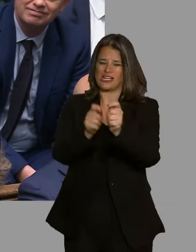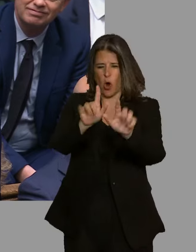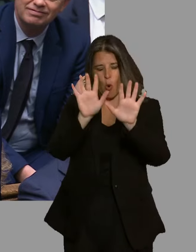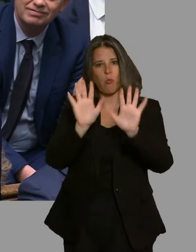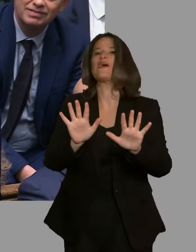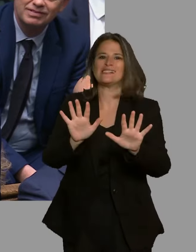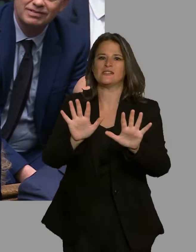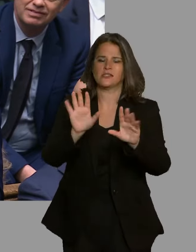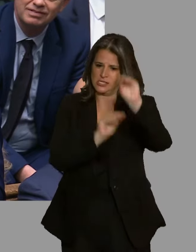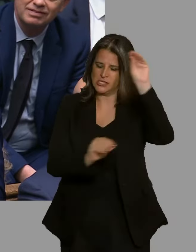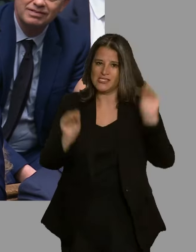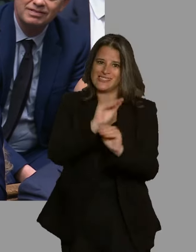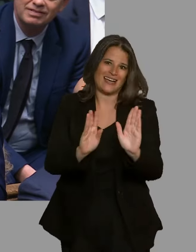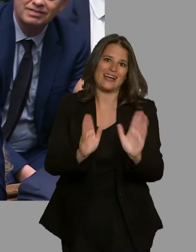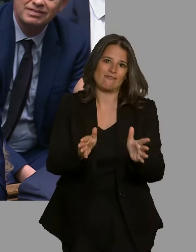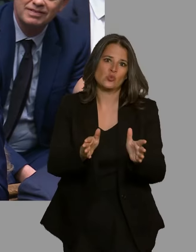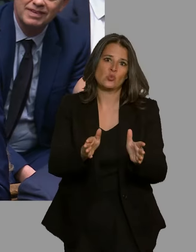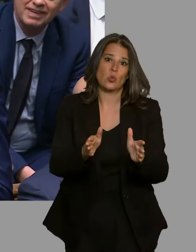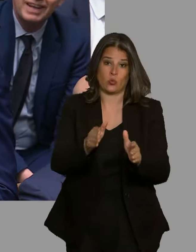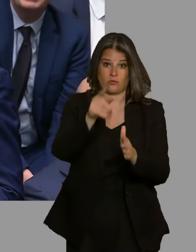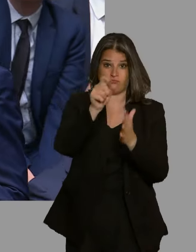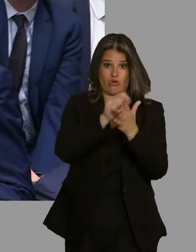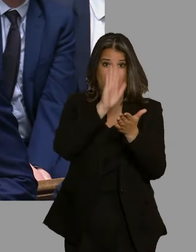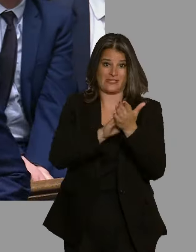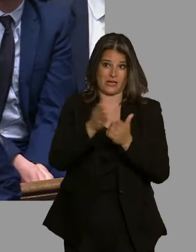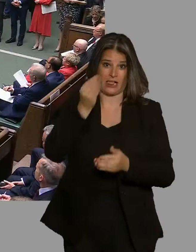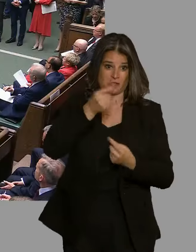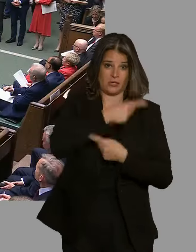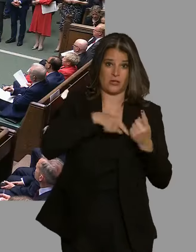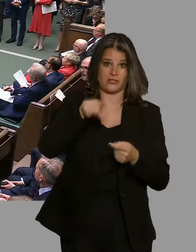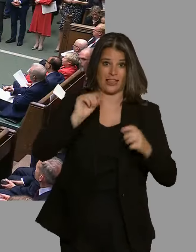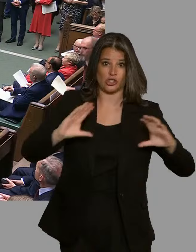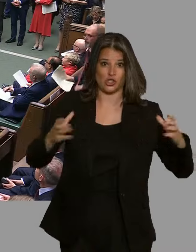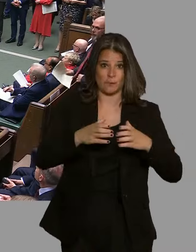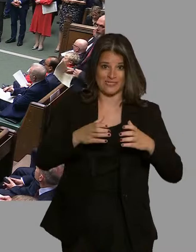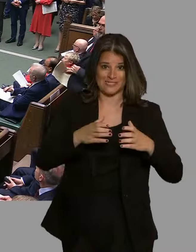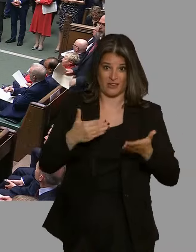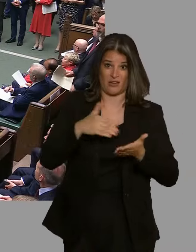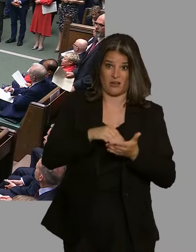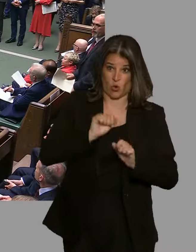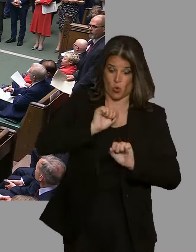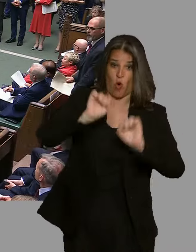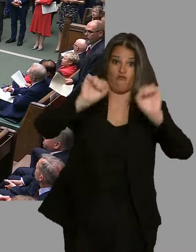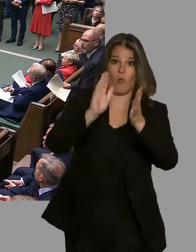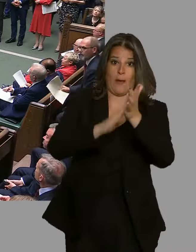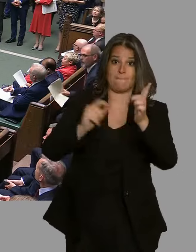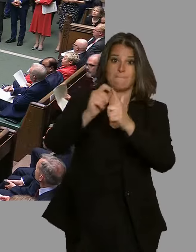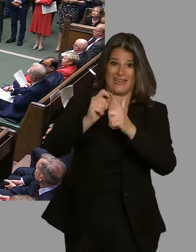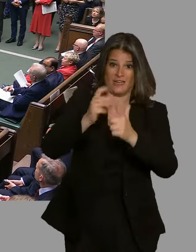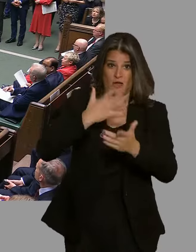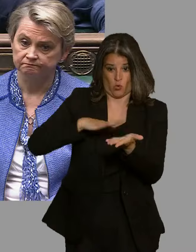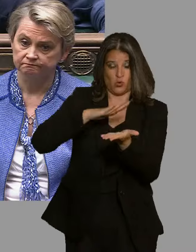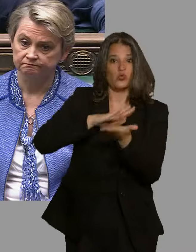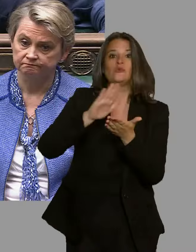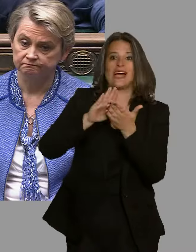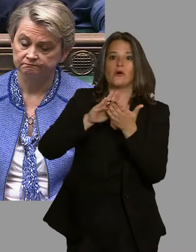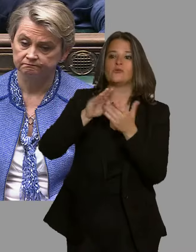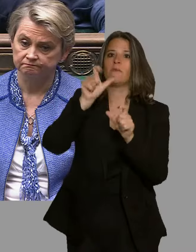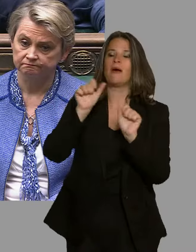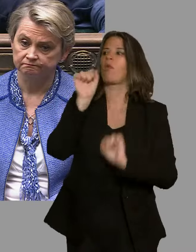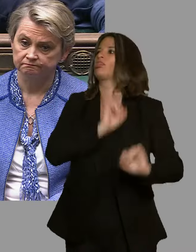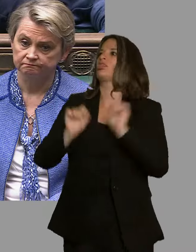the farmers who keep producing food for the nation's table? Well, Mr Speaker, he knows the very limited impact of the inheritance